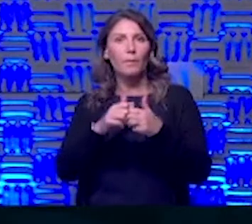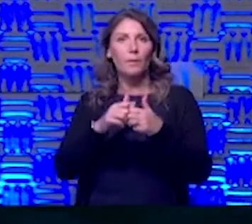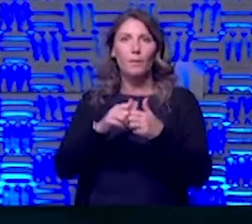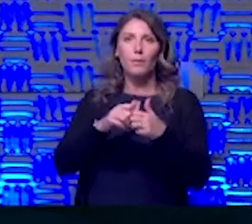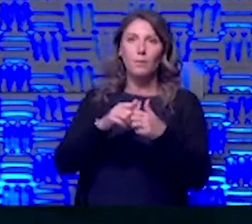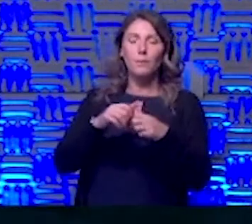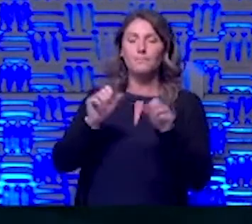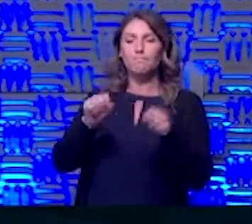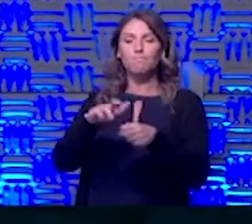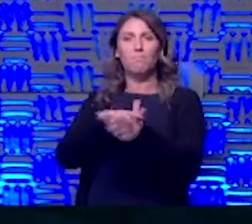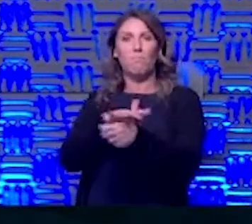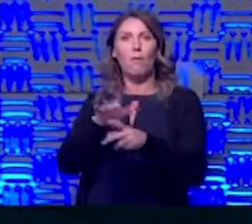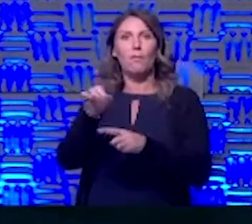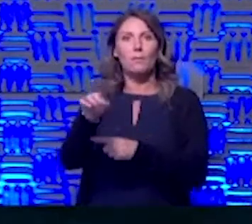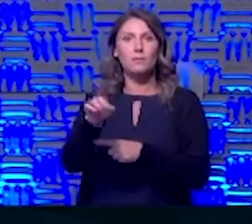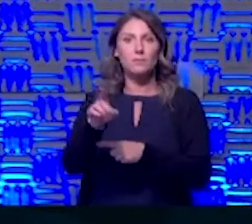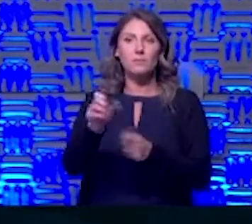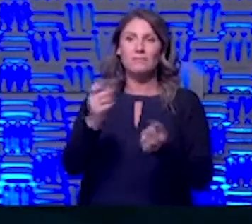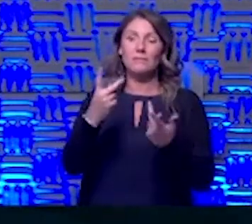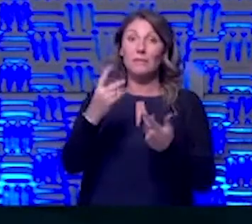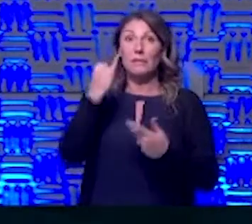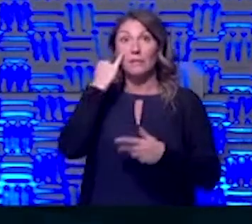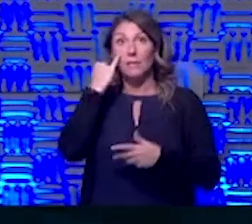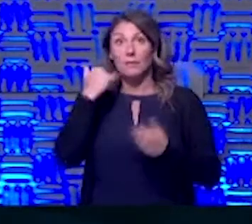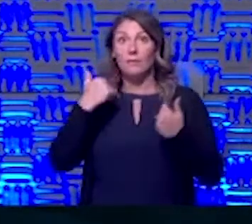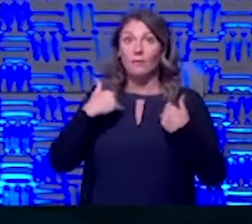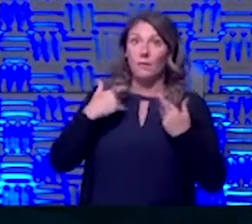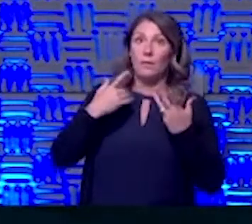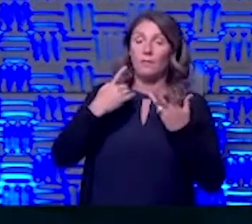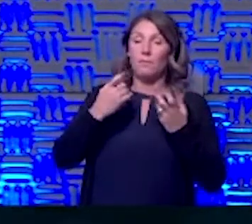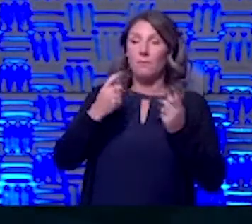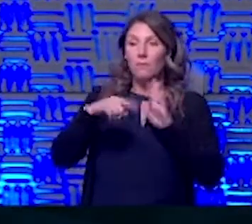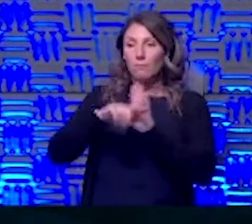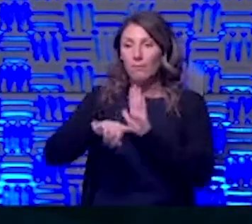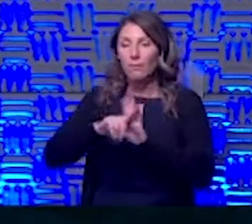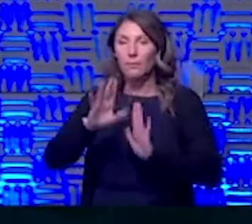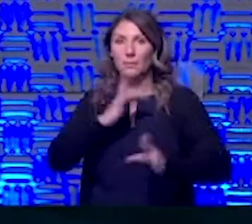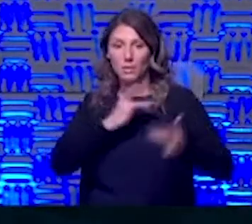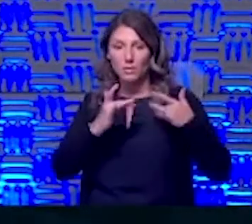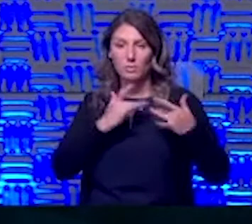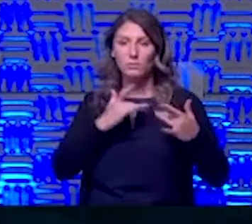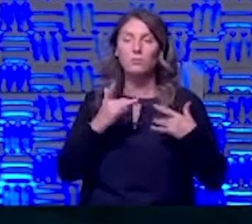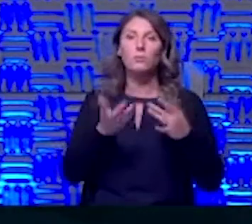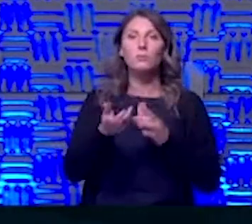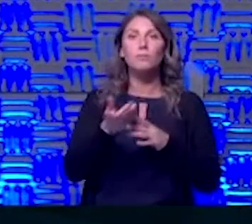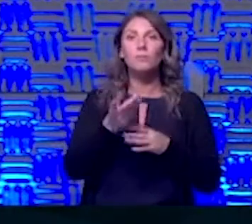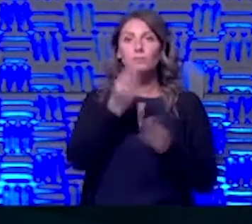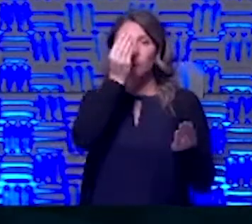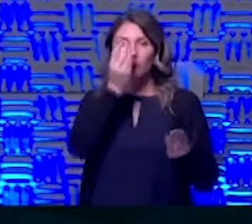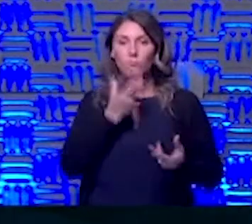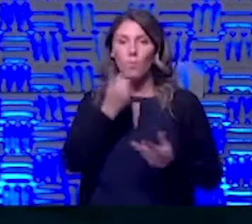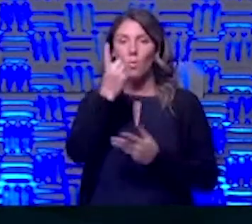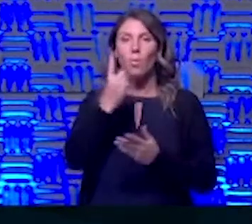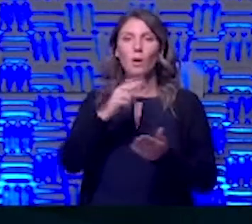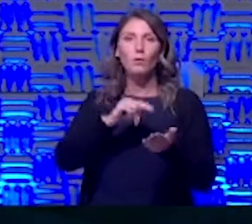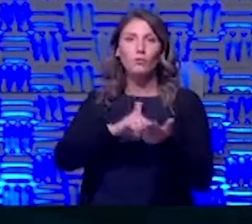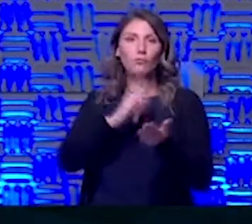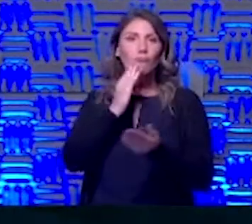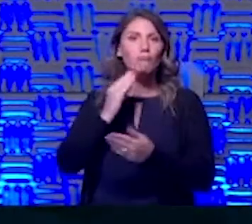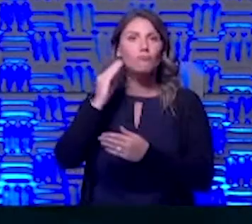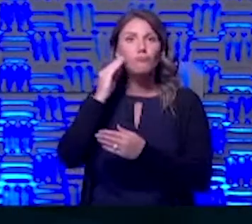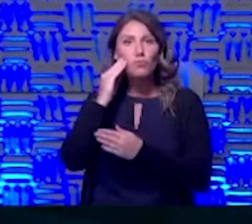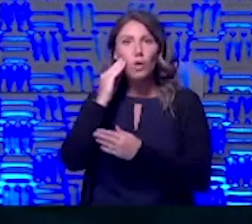lot of negative pressure rooms, that's a concern of mine. I've been told that one of the nursing home chains